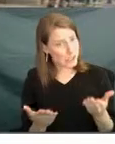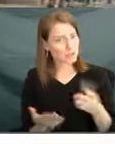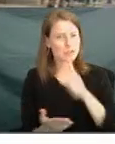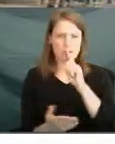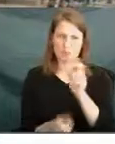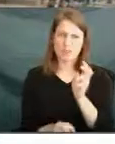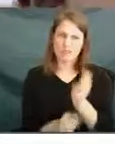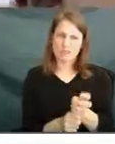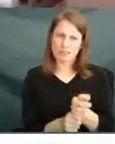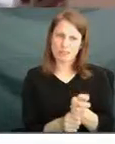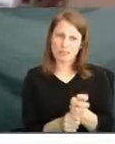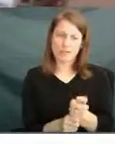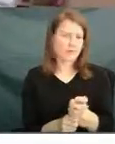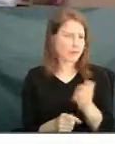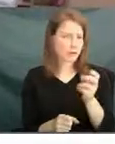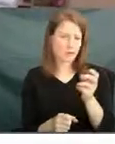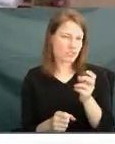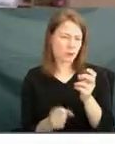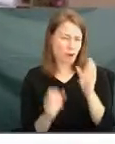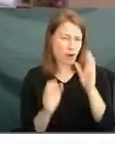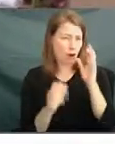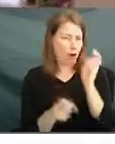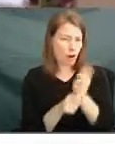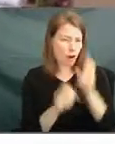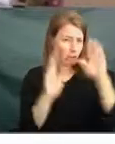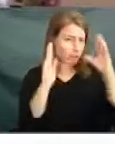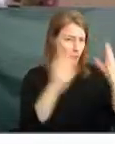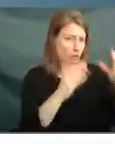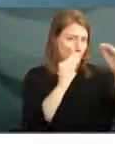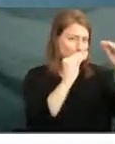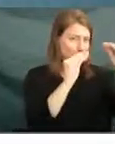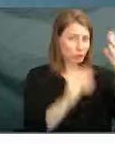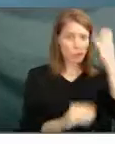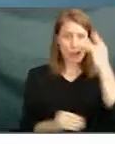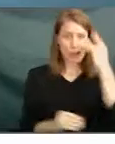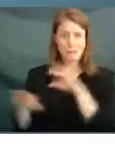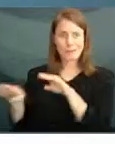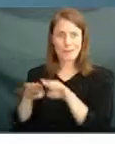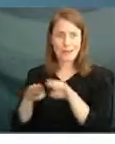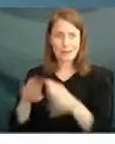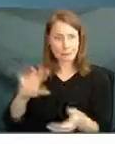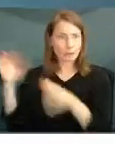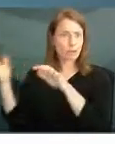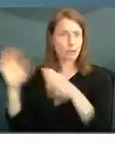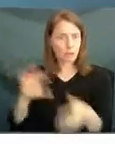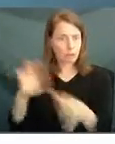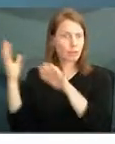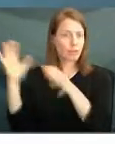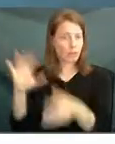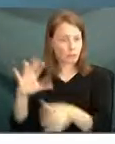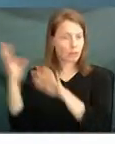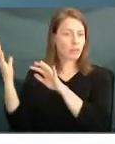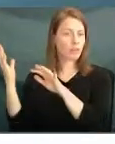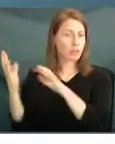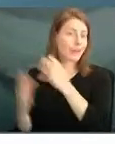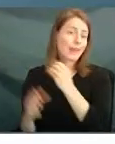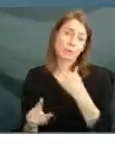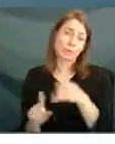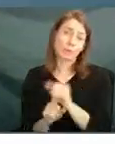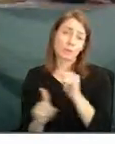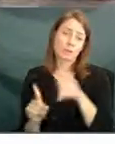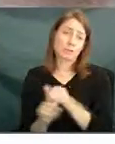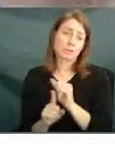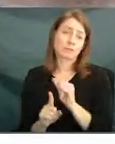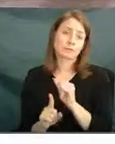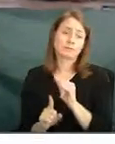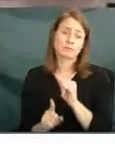because the focus was always on the behavior and the class behavior and also the bullying part. It was difficult to know what to